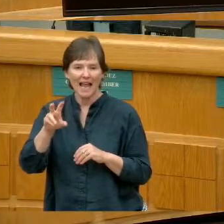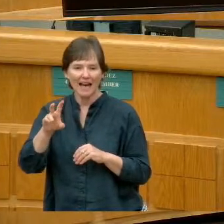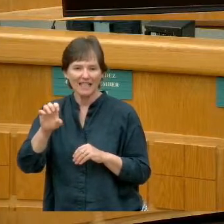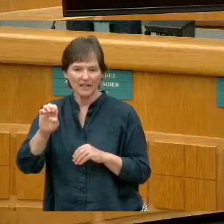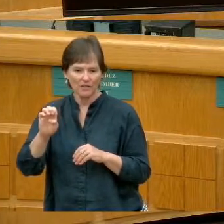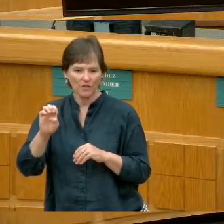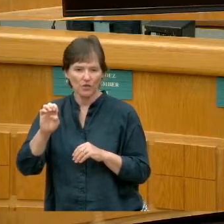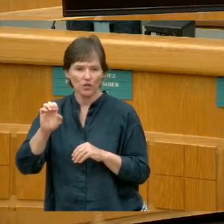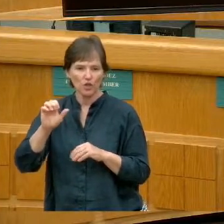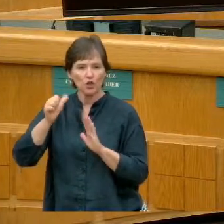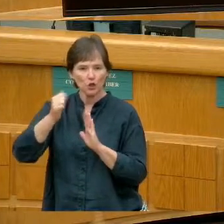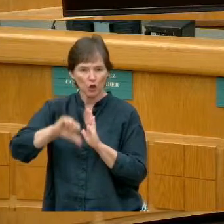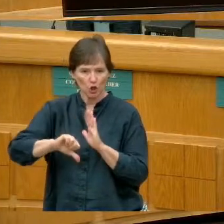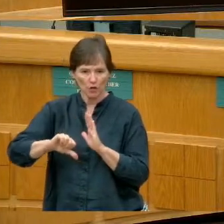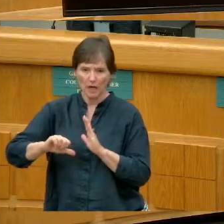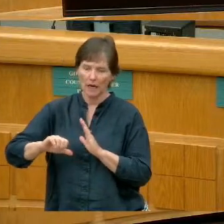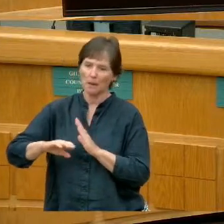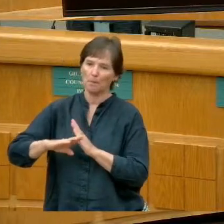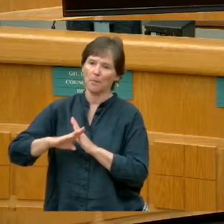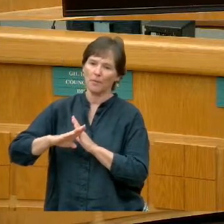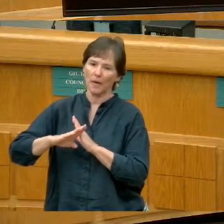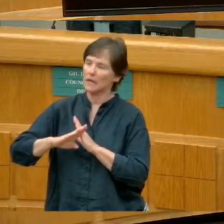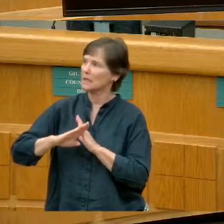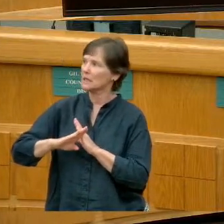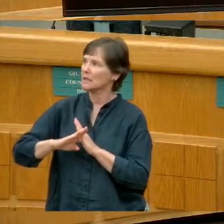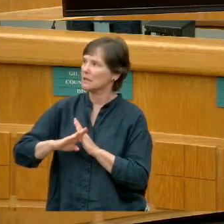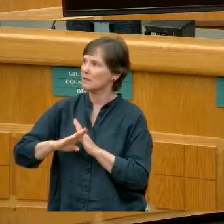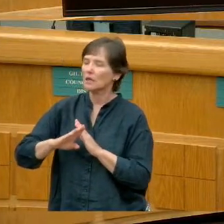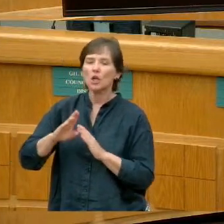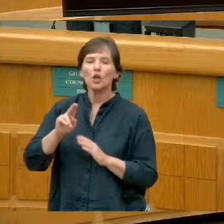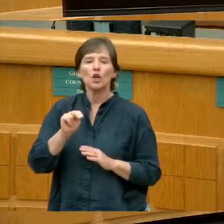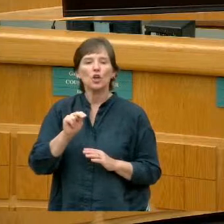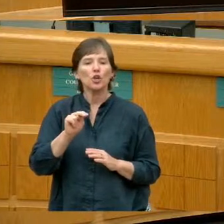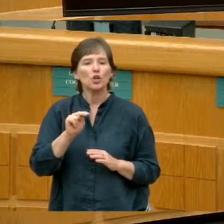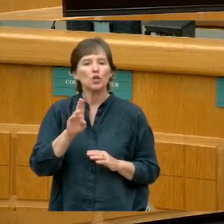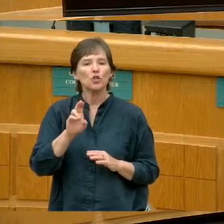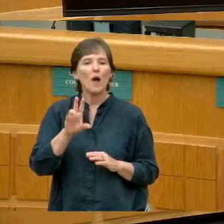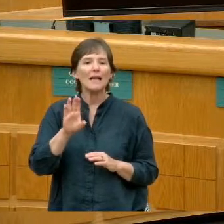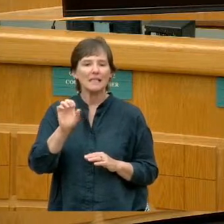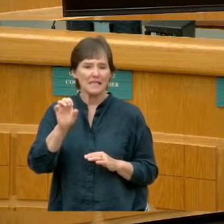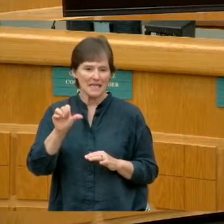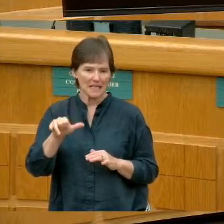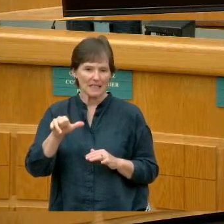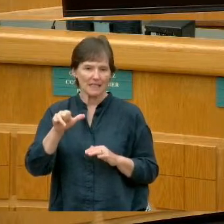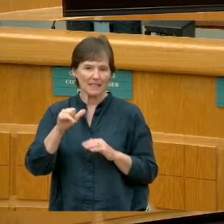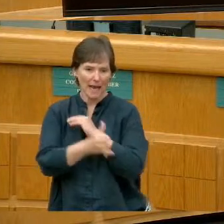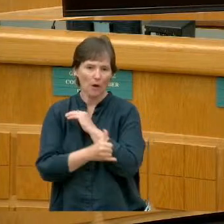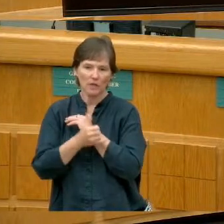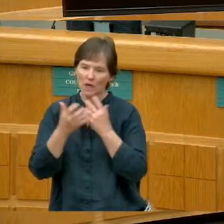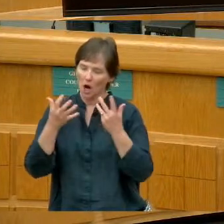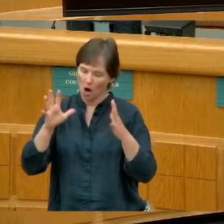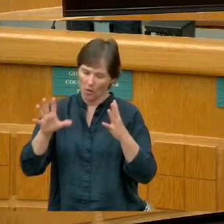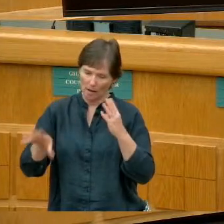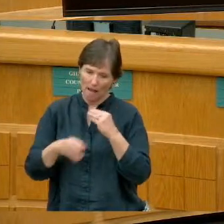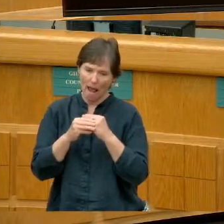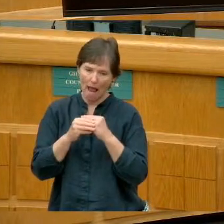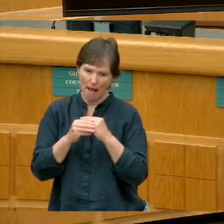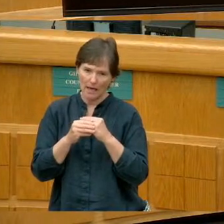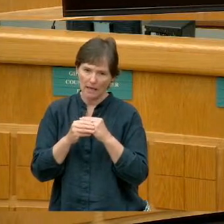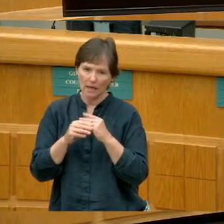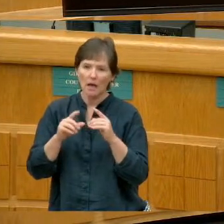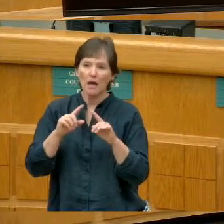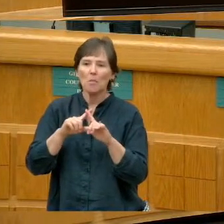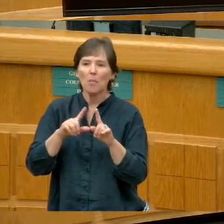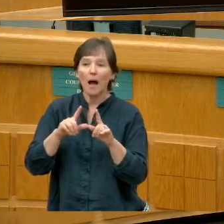attention to the map on the board. Now, Nueces County was already added to this list by proclamation last week, but the